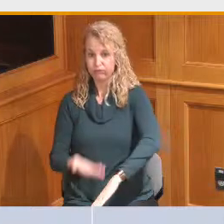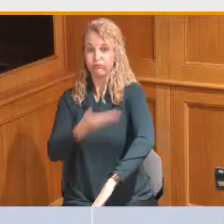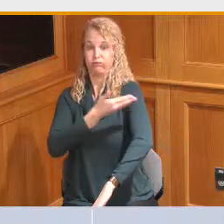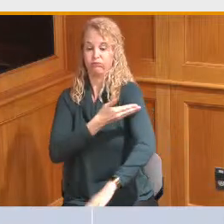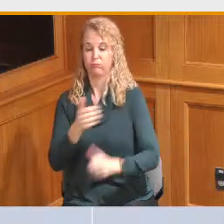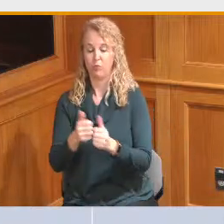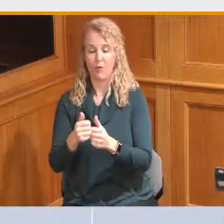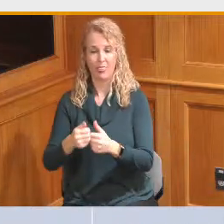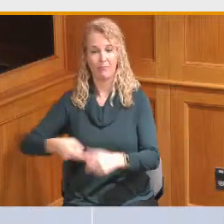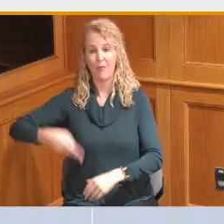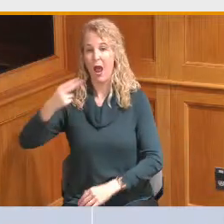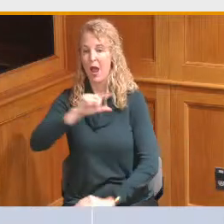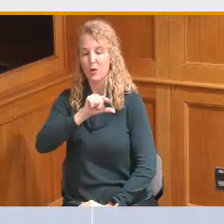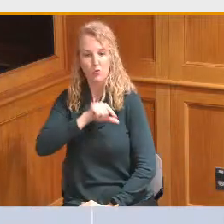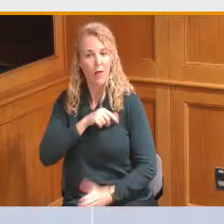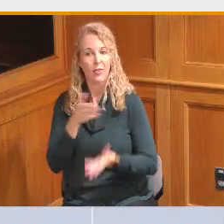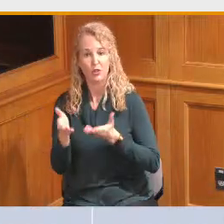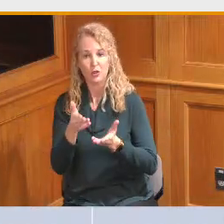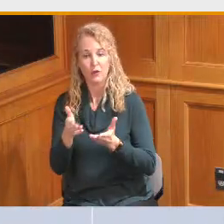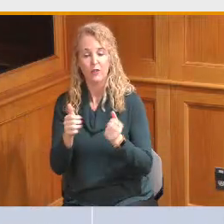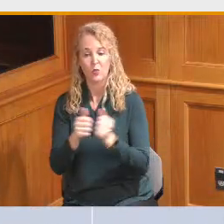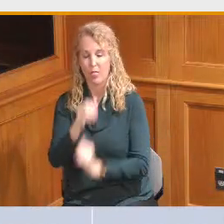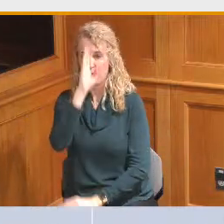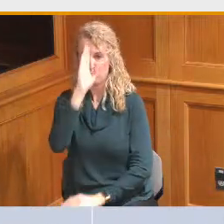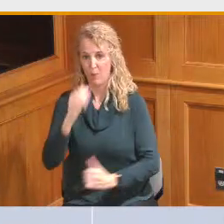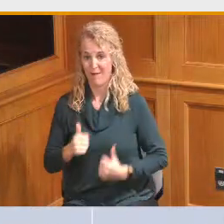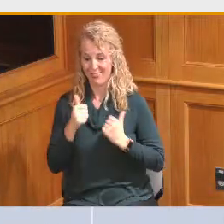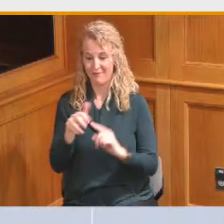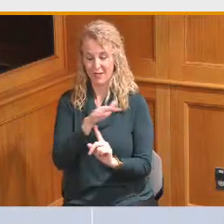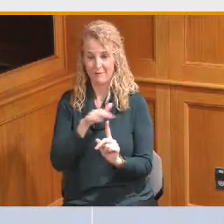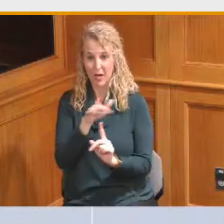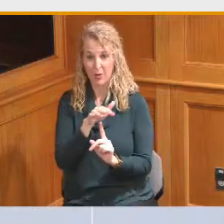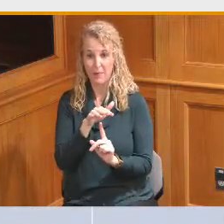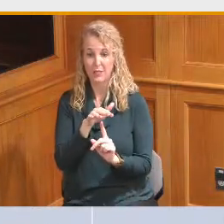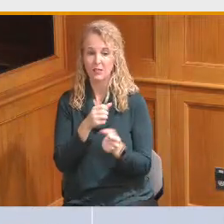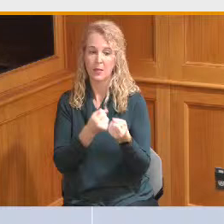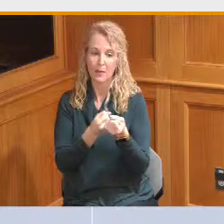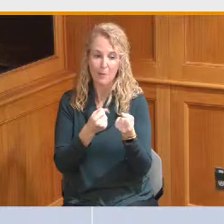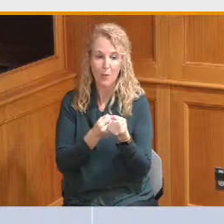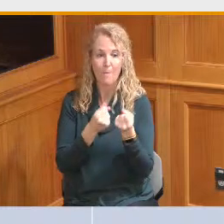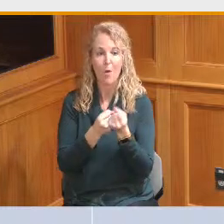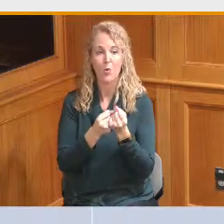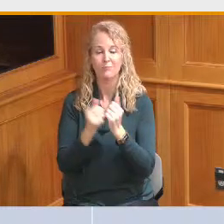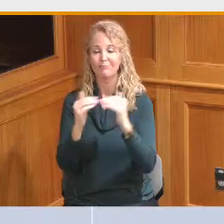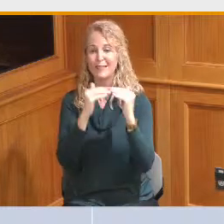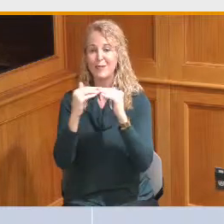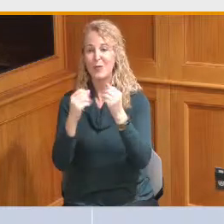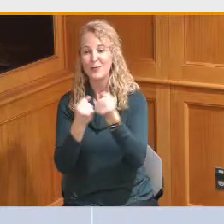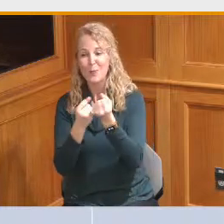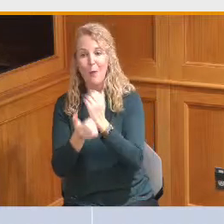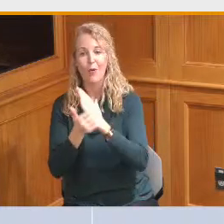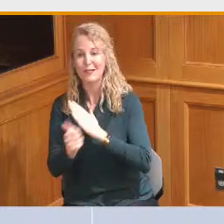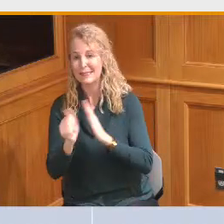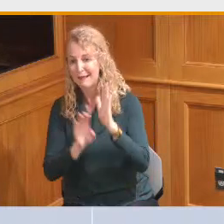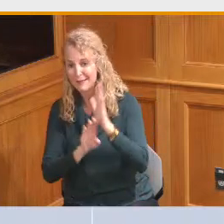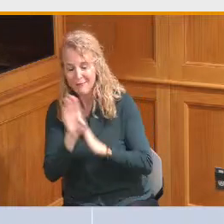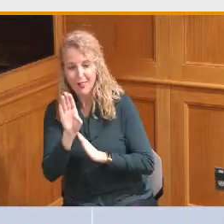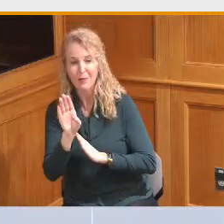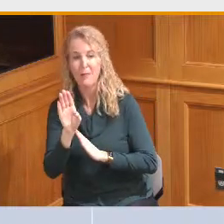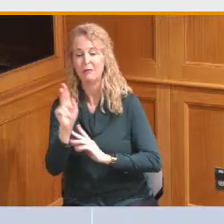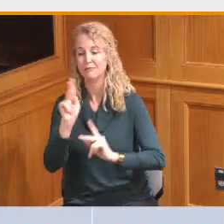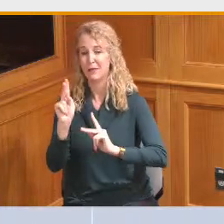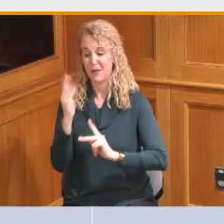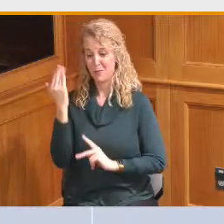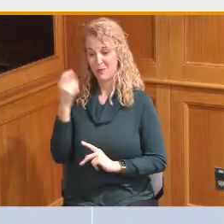recovery services, emphasizing sober living environments that promote mutual support and skill development for individuals battling